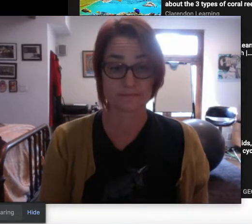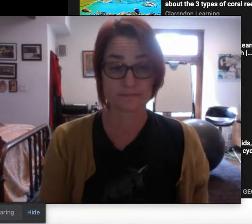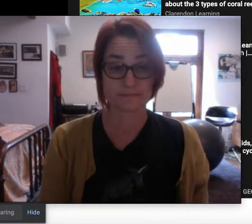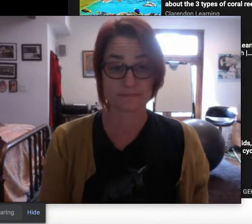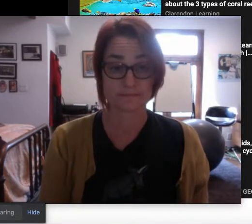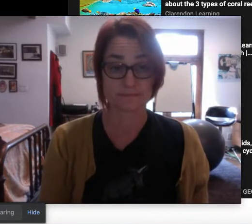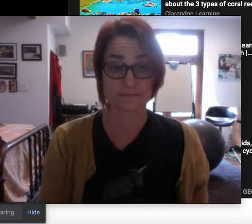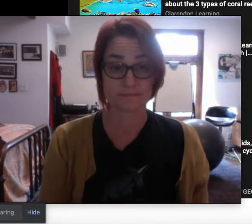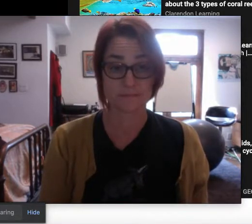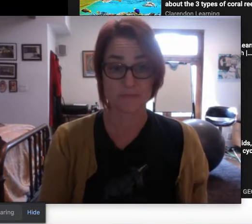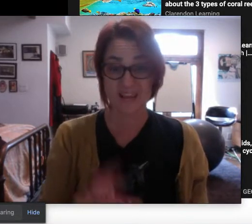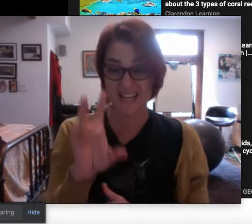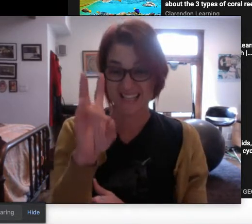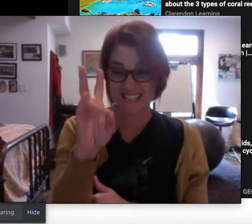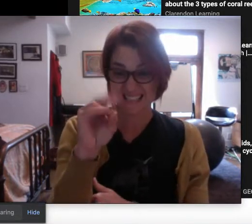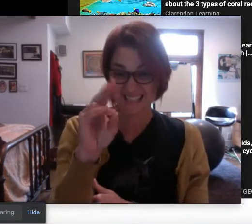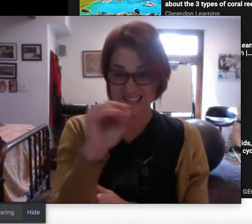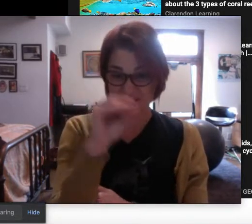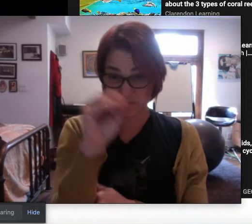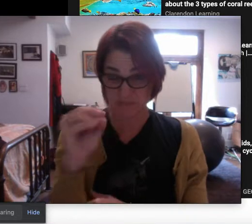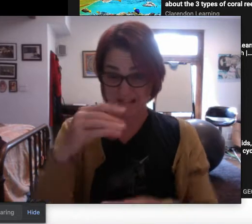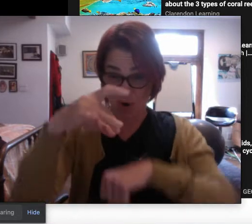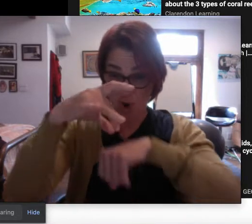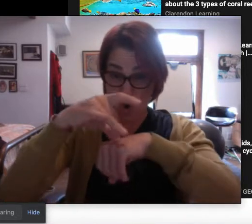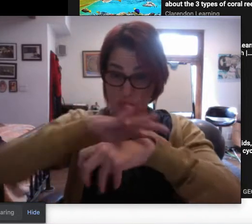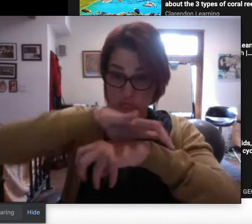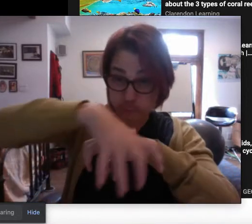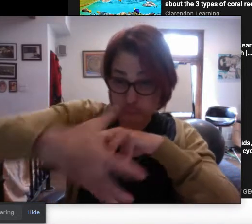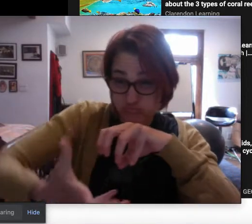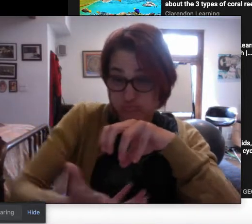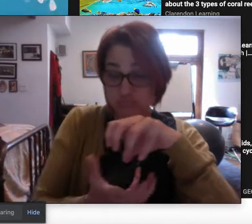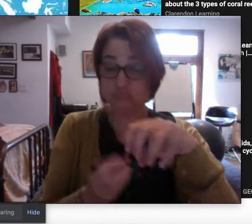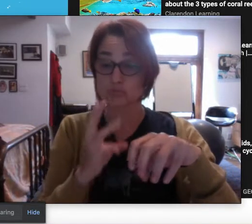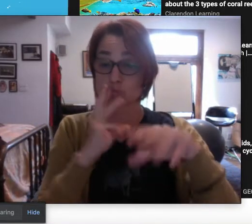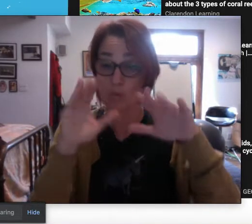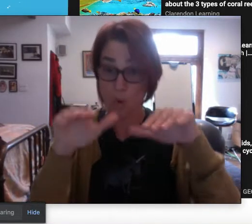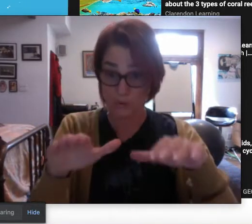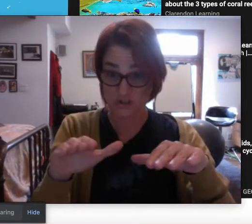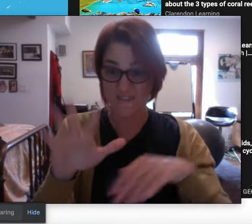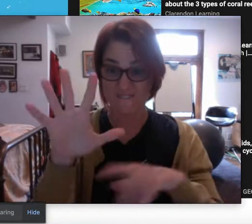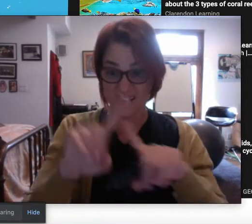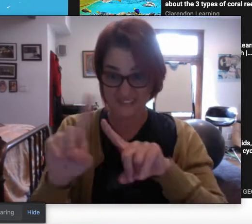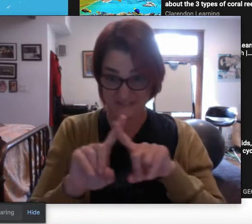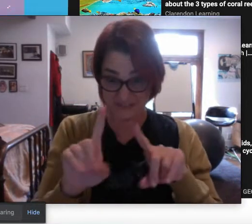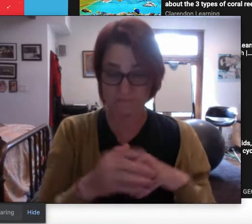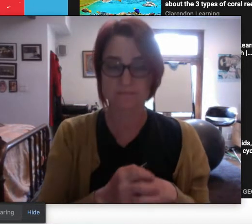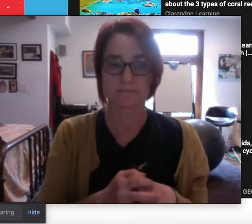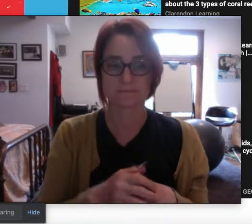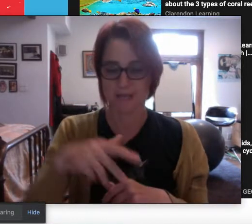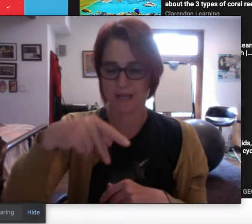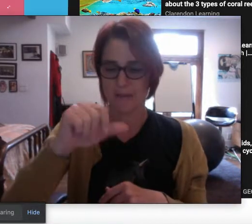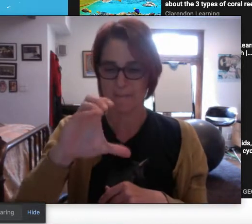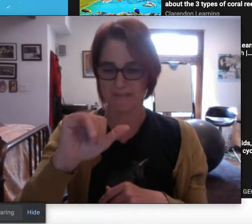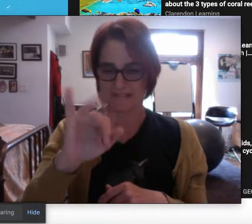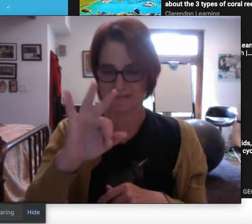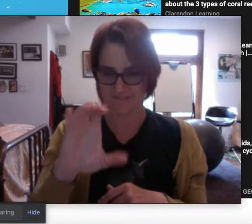A little over 70% of our Earth is covered by oceans. There are 5 oceans: